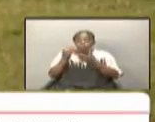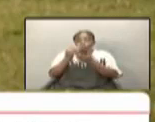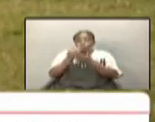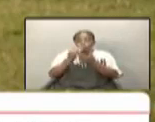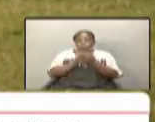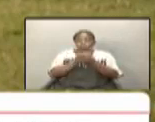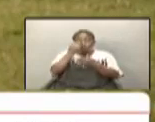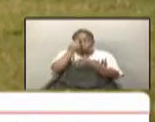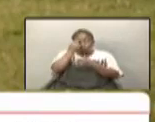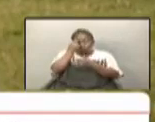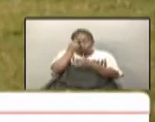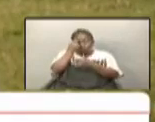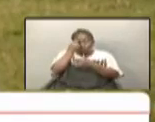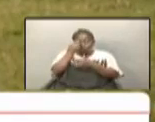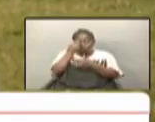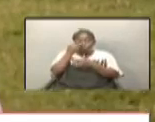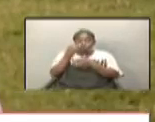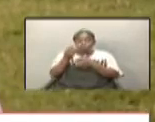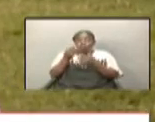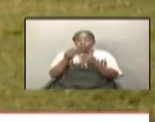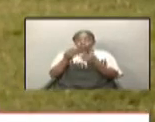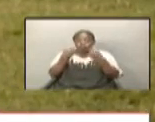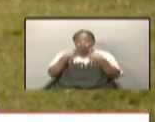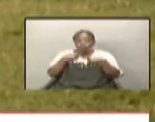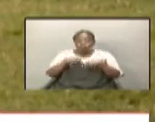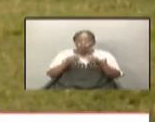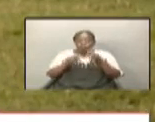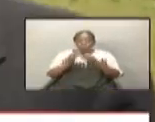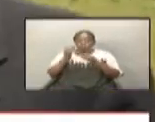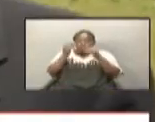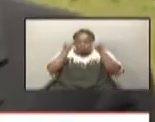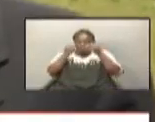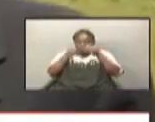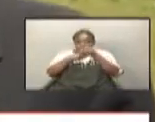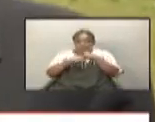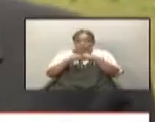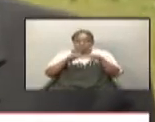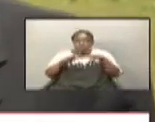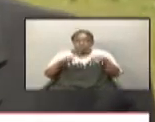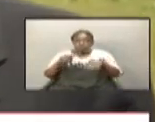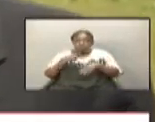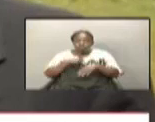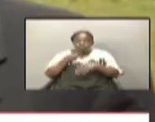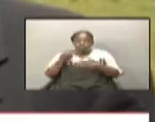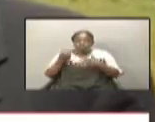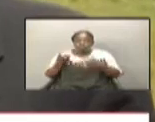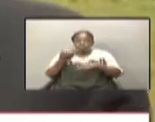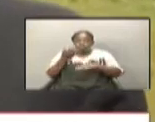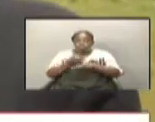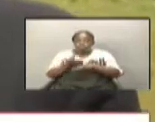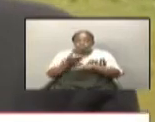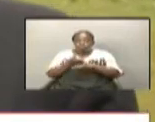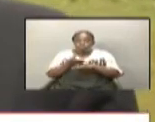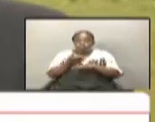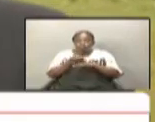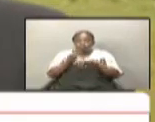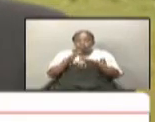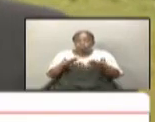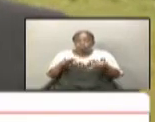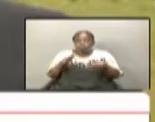habukurora akakurra mu president kutugurita. I have a farm. I have a farm on those.